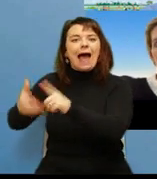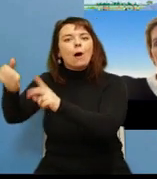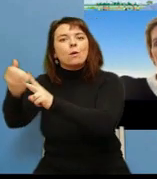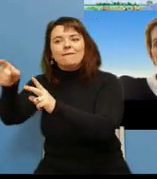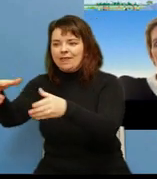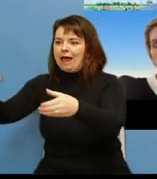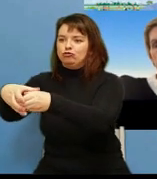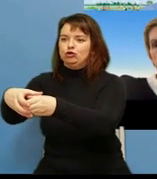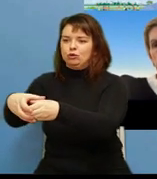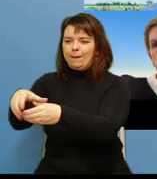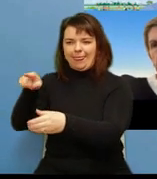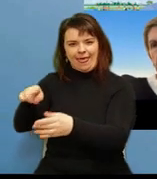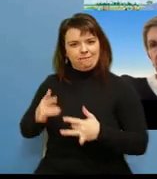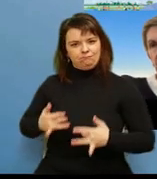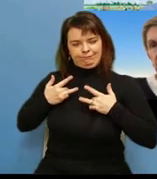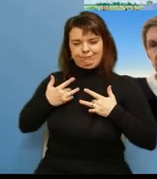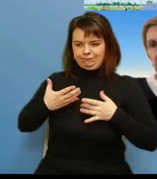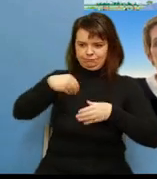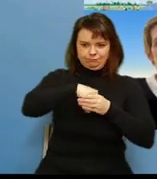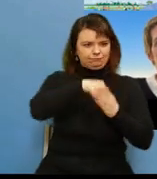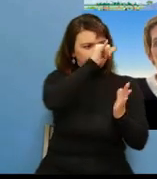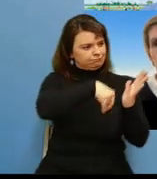are for this vulnerable group of people. Thanks.